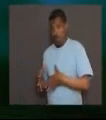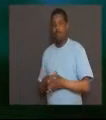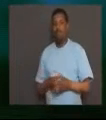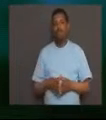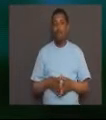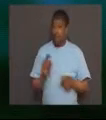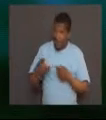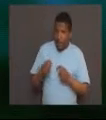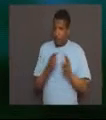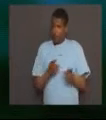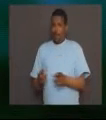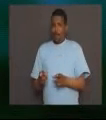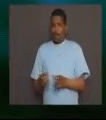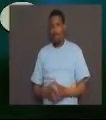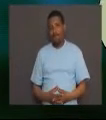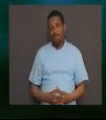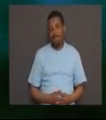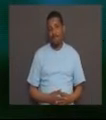Students, let's get ready.